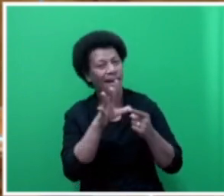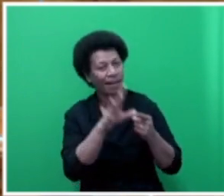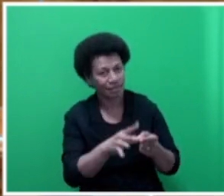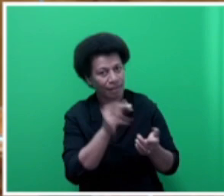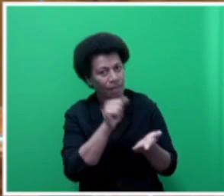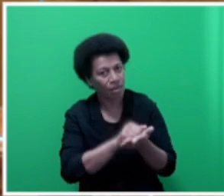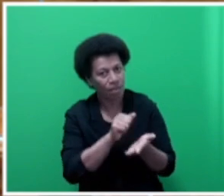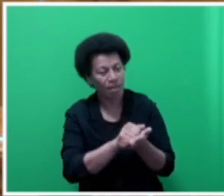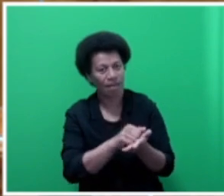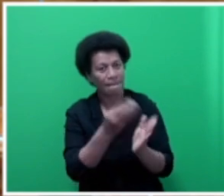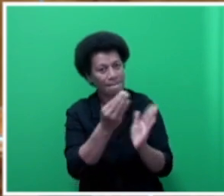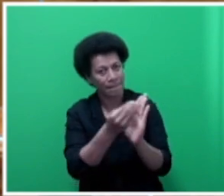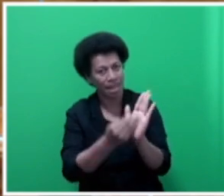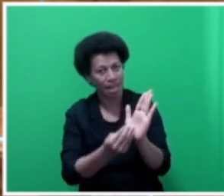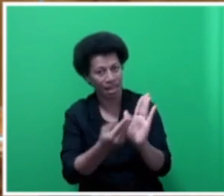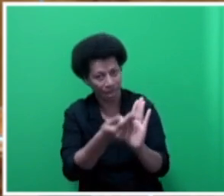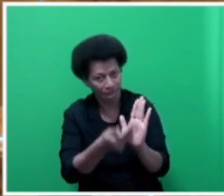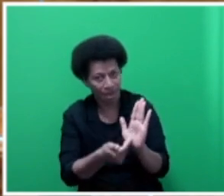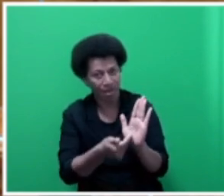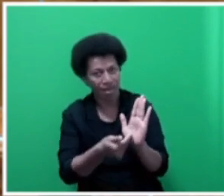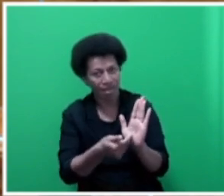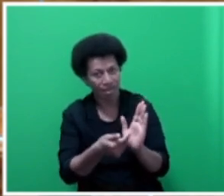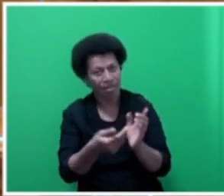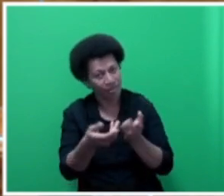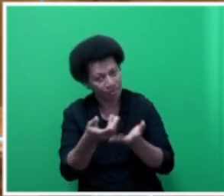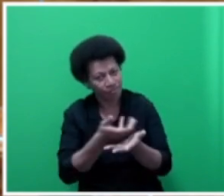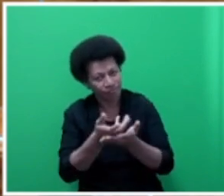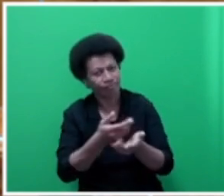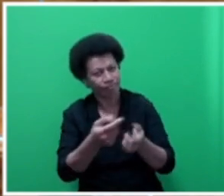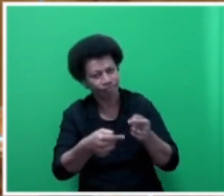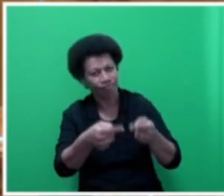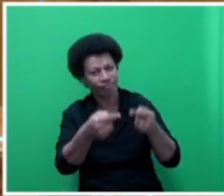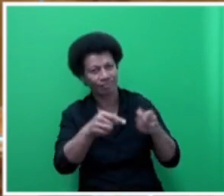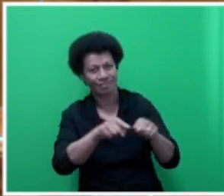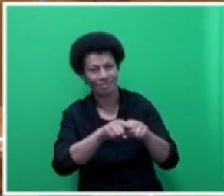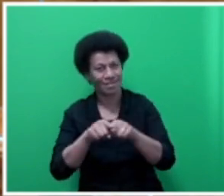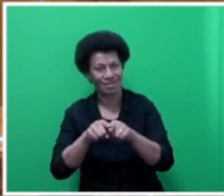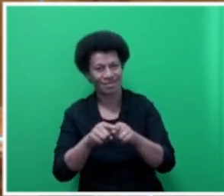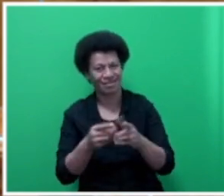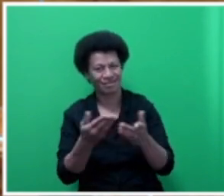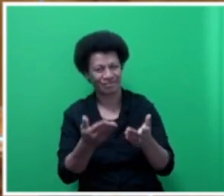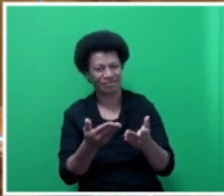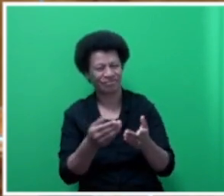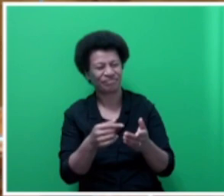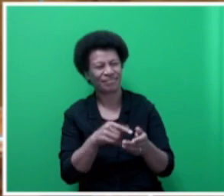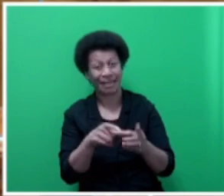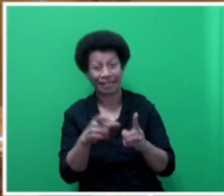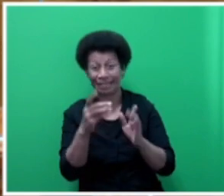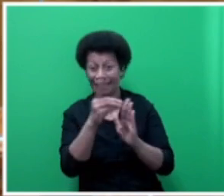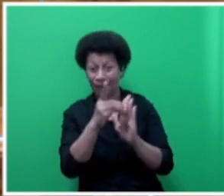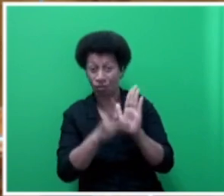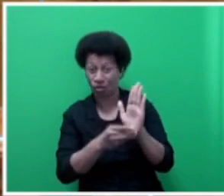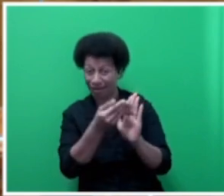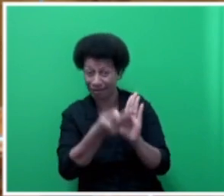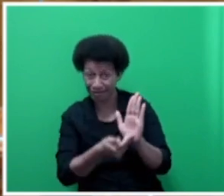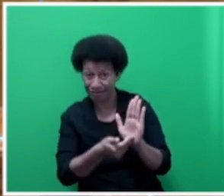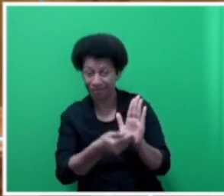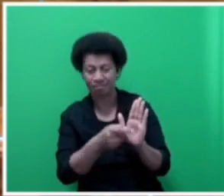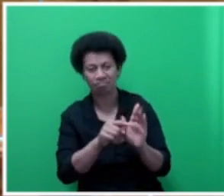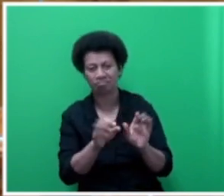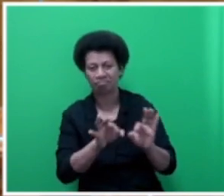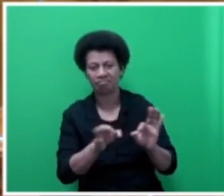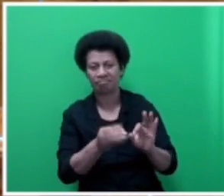appropriation bill is contrary to democratic norms. Sir, while